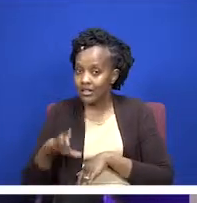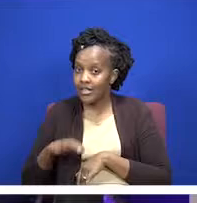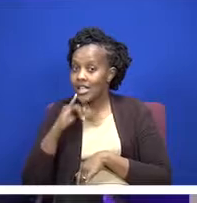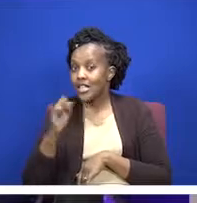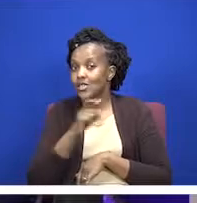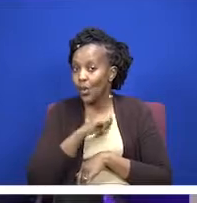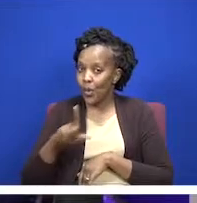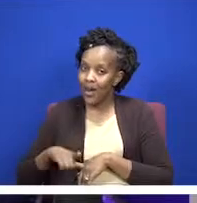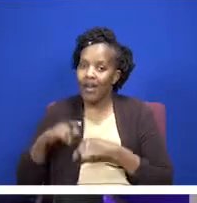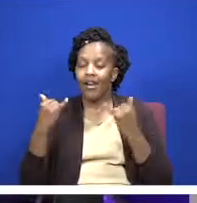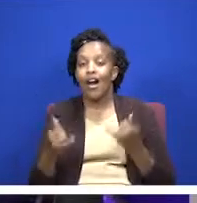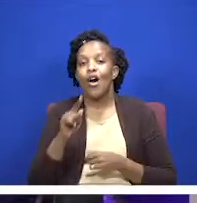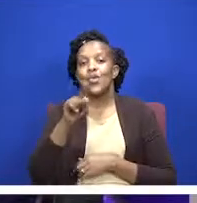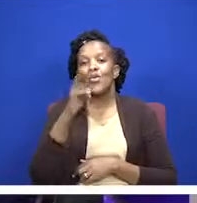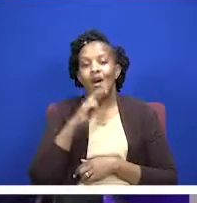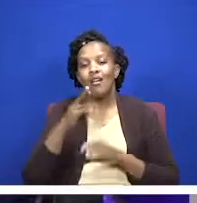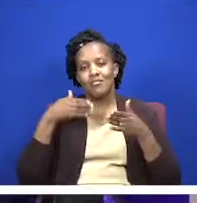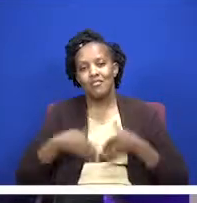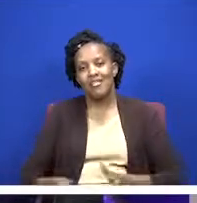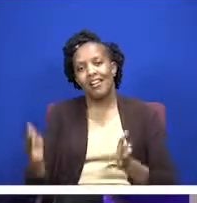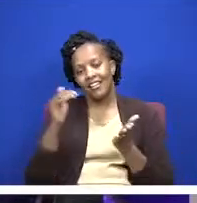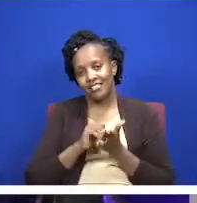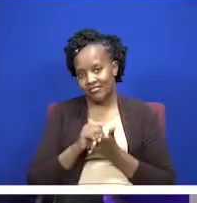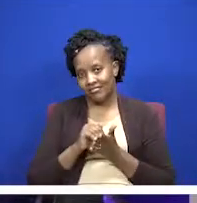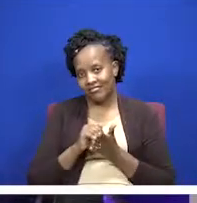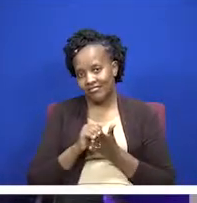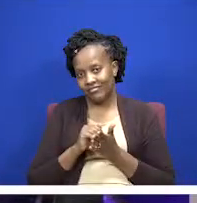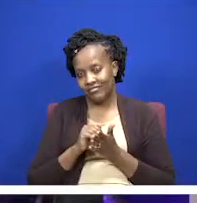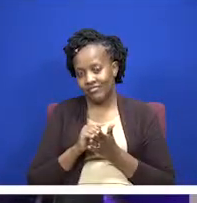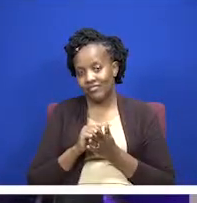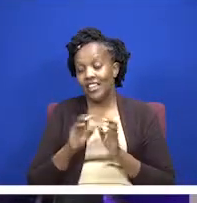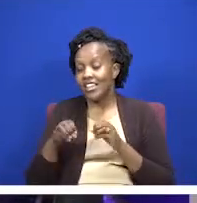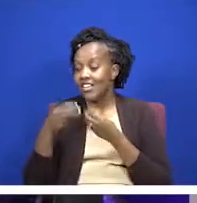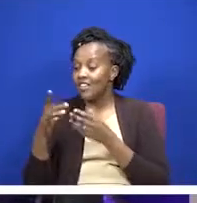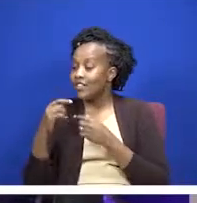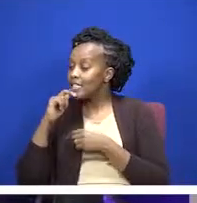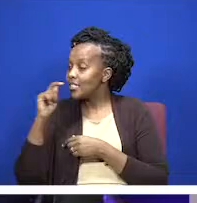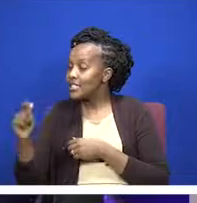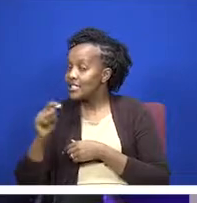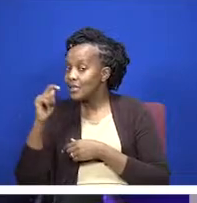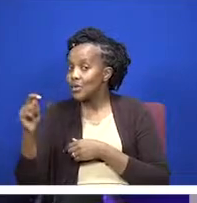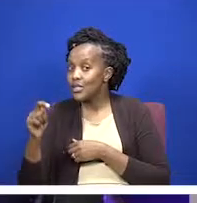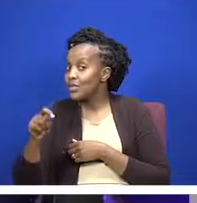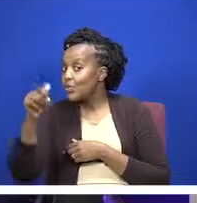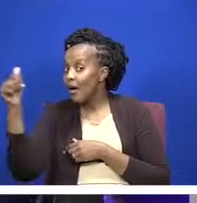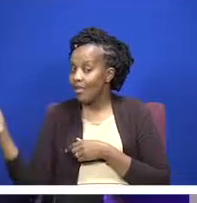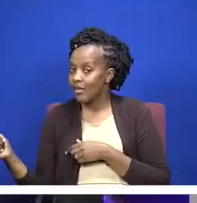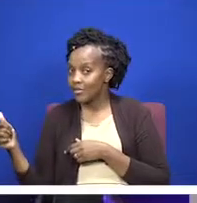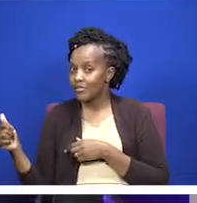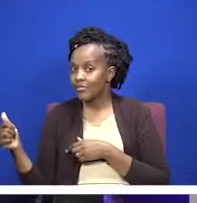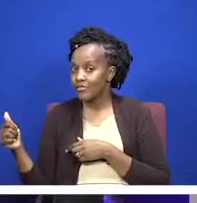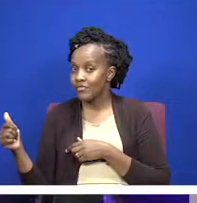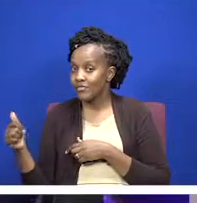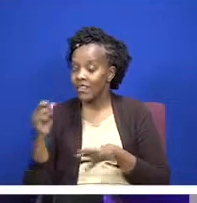now you are born again. You need to give that testimony to someone who is near you. And when you